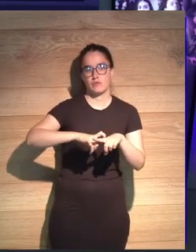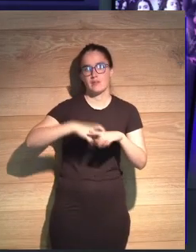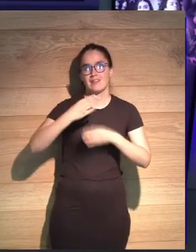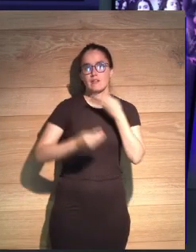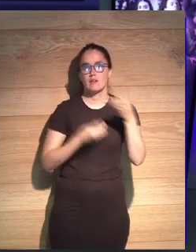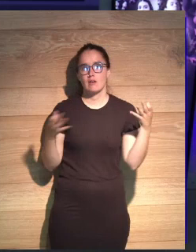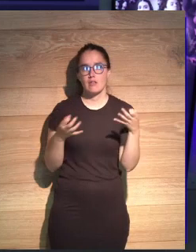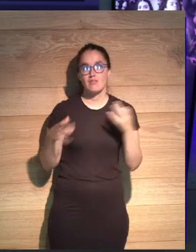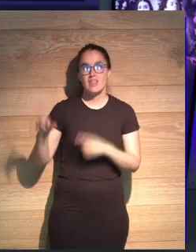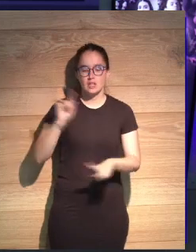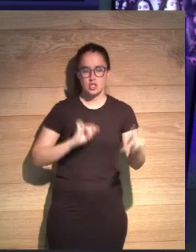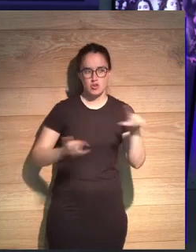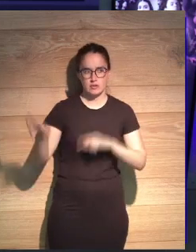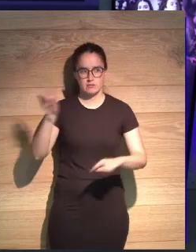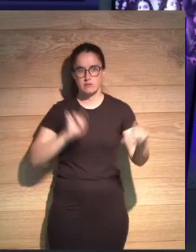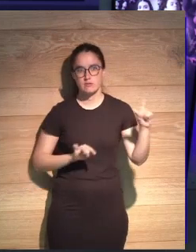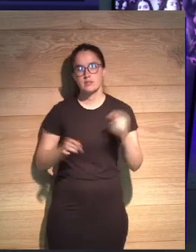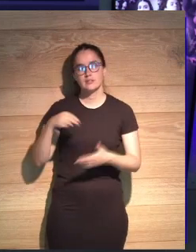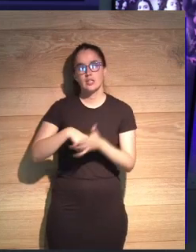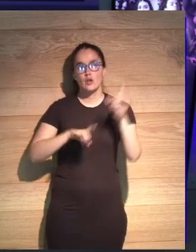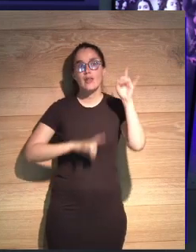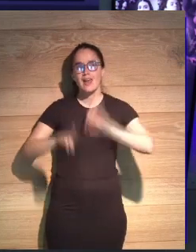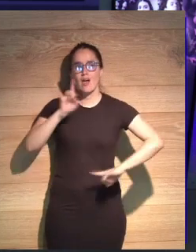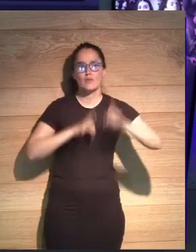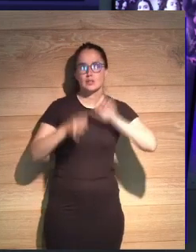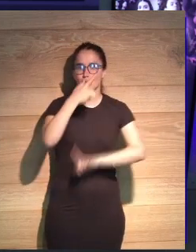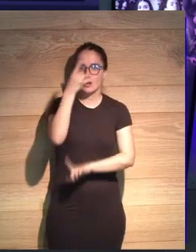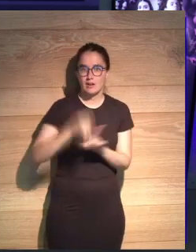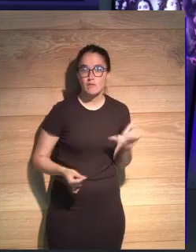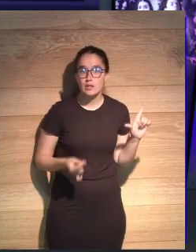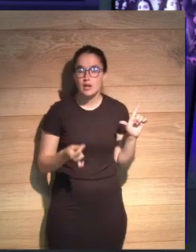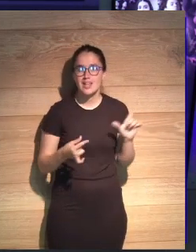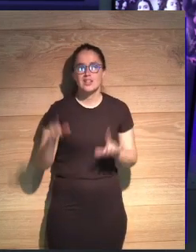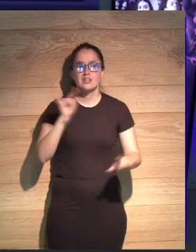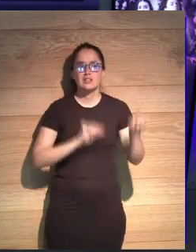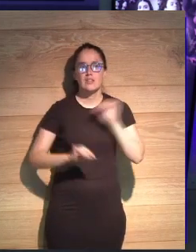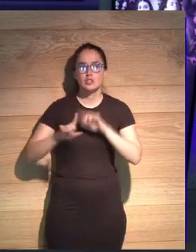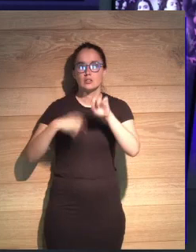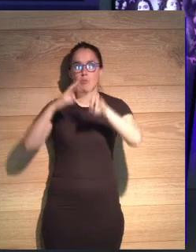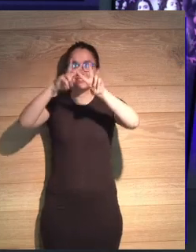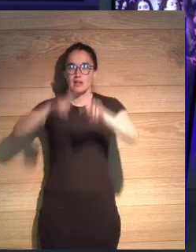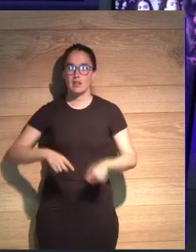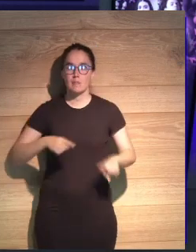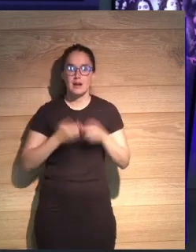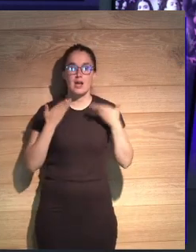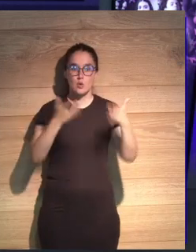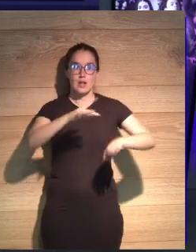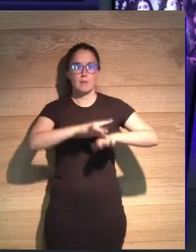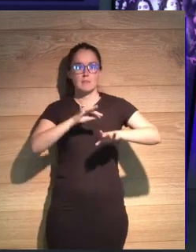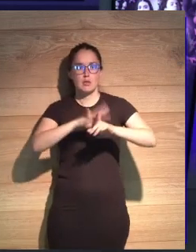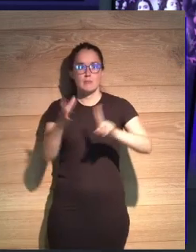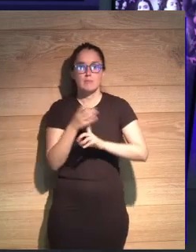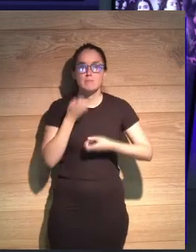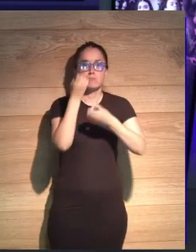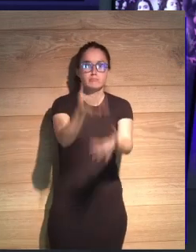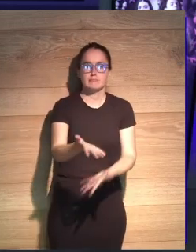established by the psychologist, and then he or she must make decisions within this graphic adventure, and